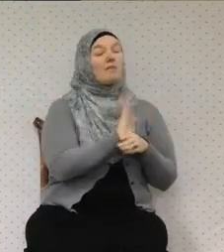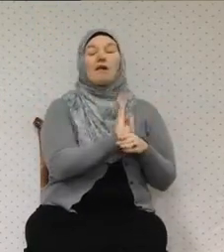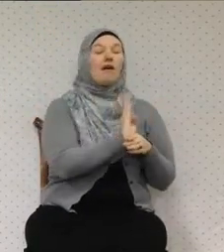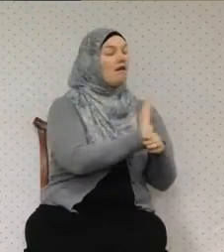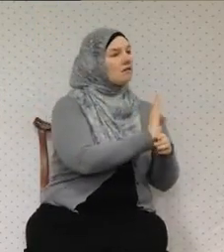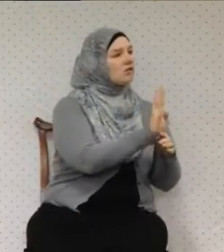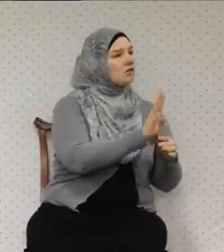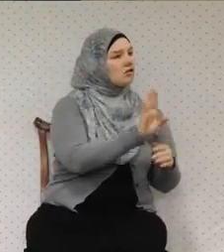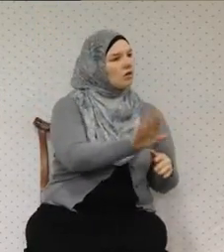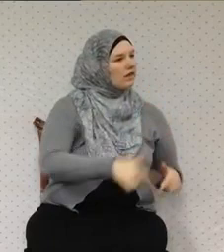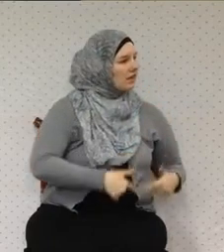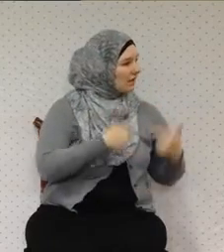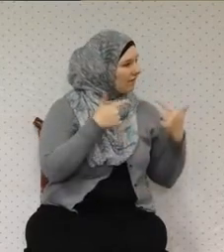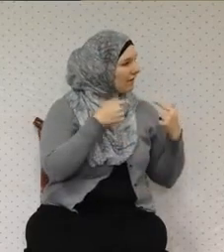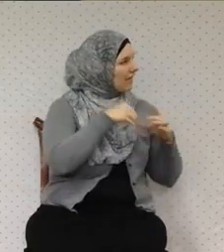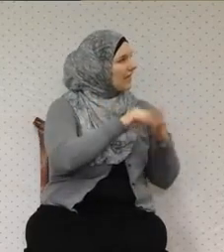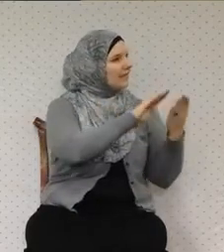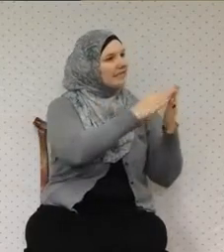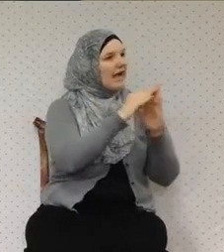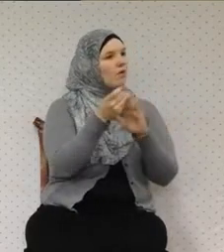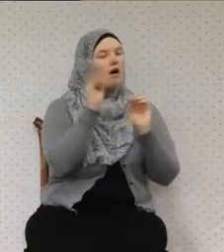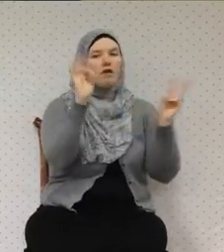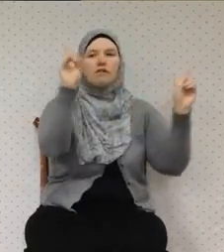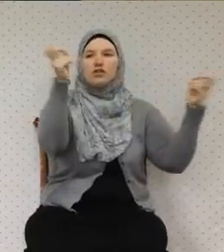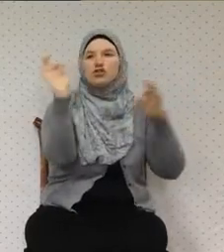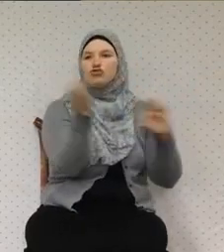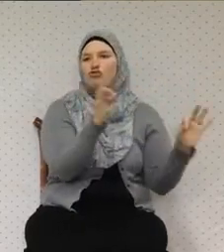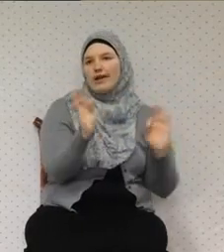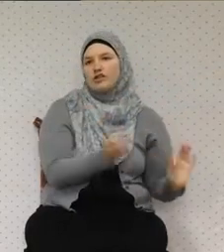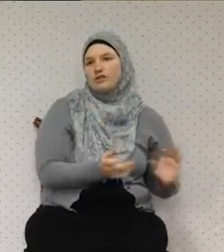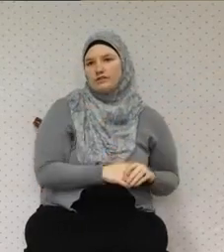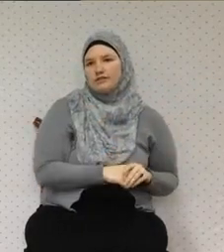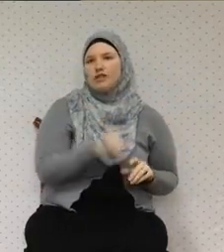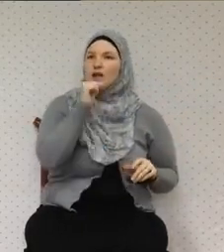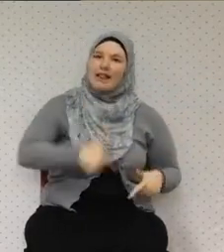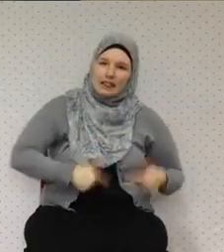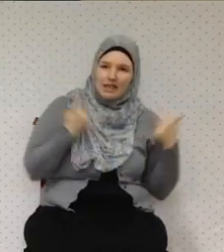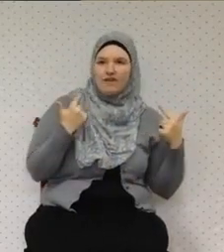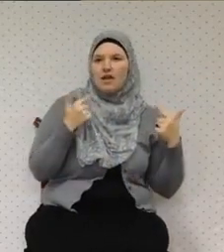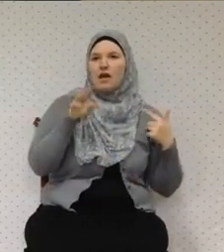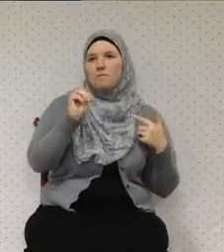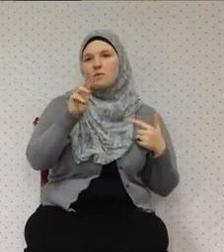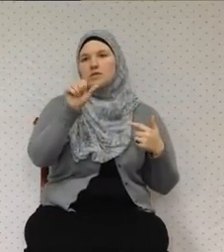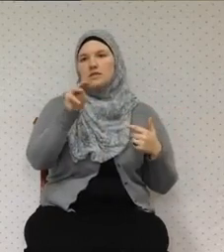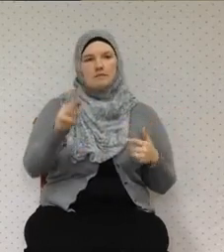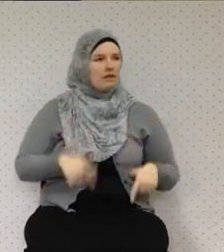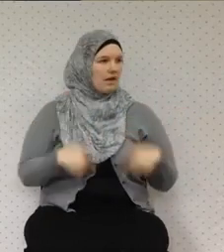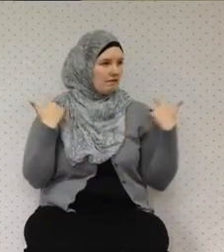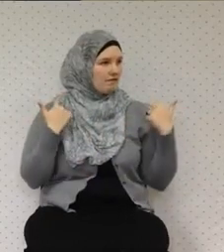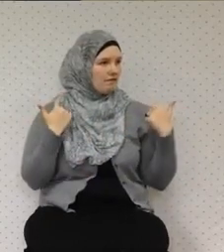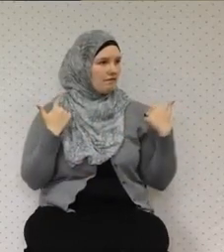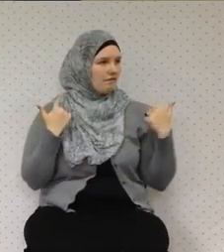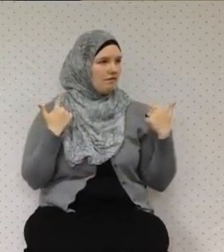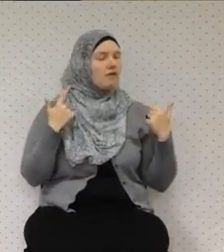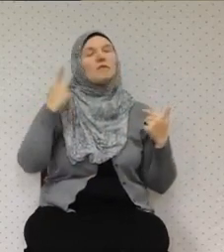then you are living in the town of distraction. You're not living a Muslim life. May